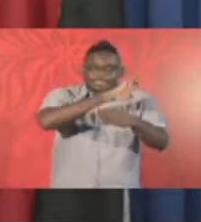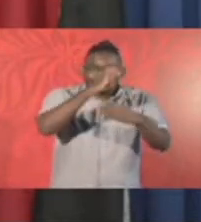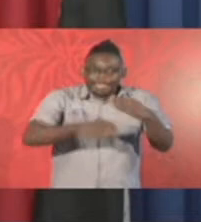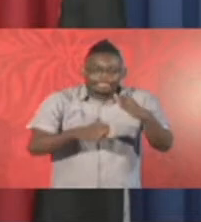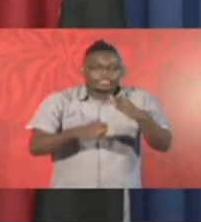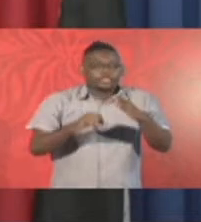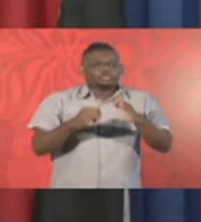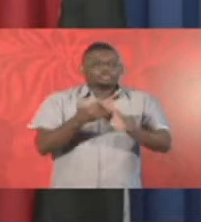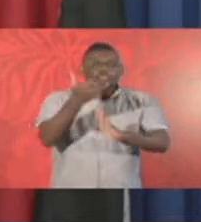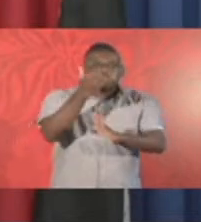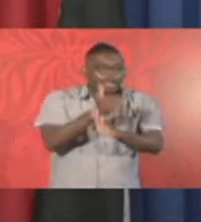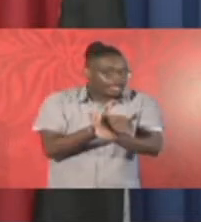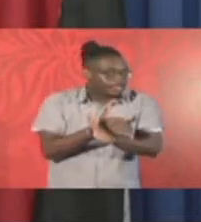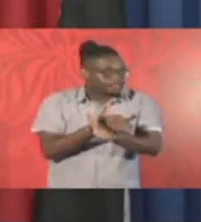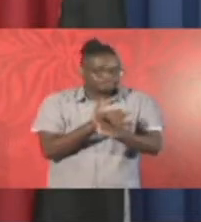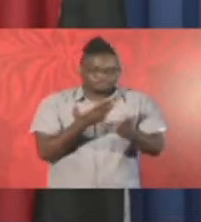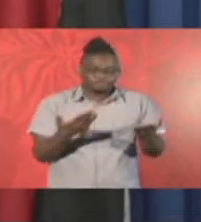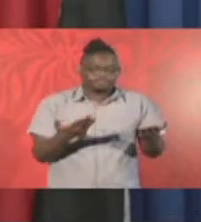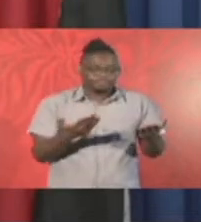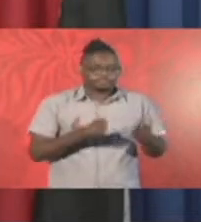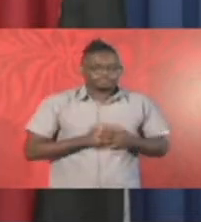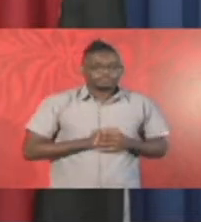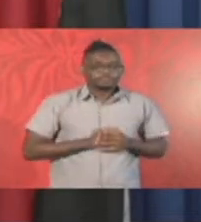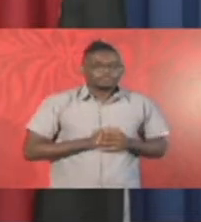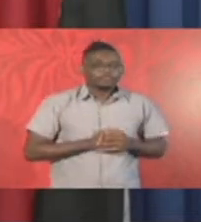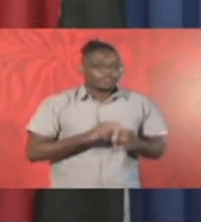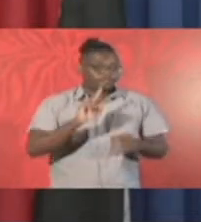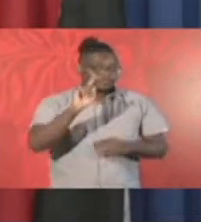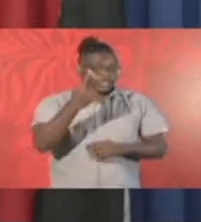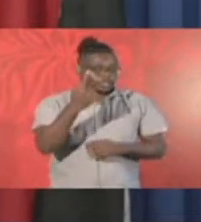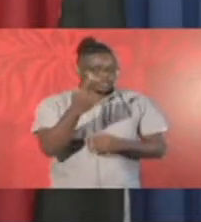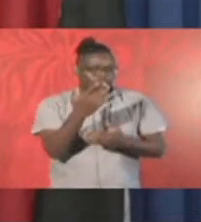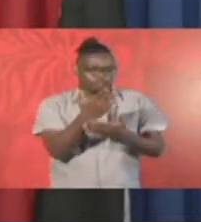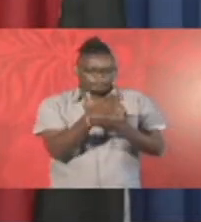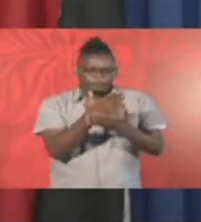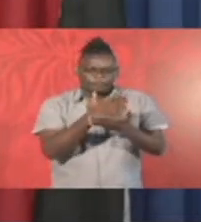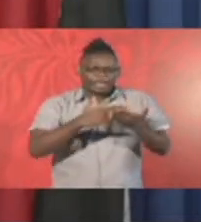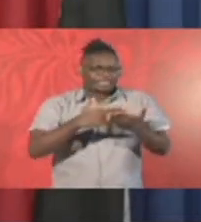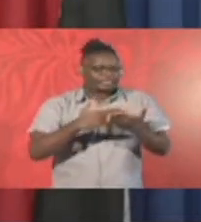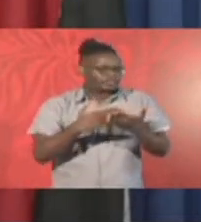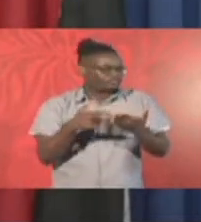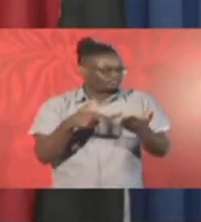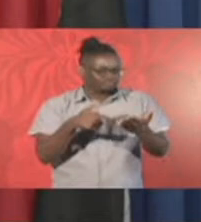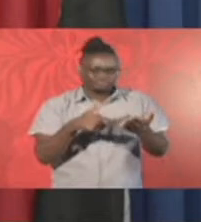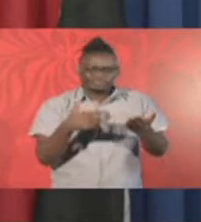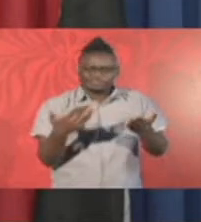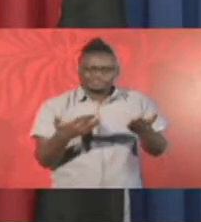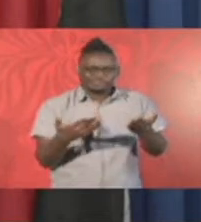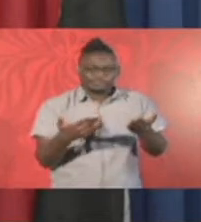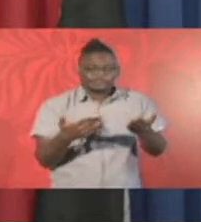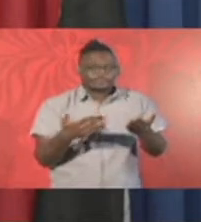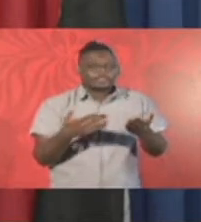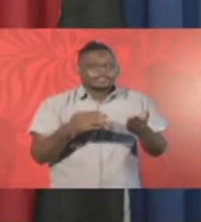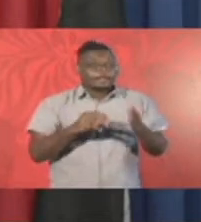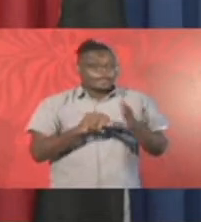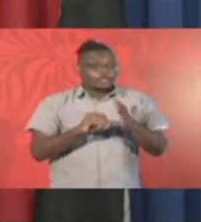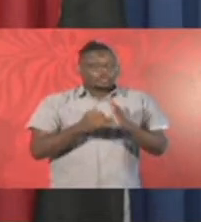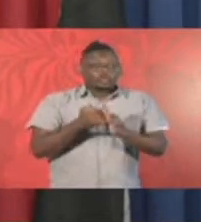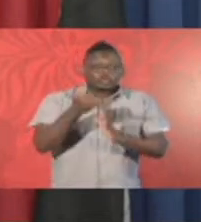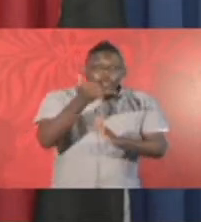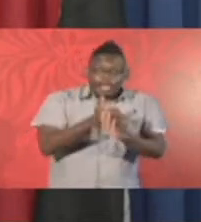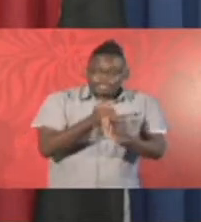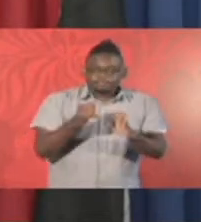more so into the first part of end of June into first part of July. And at the